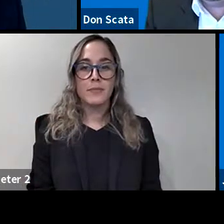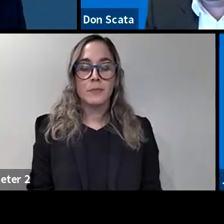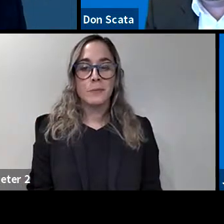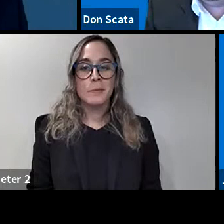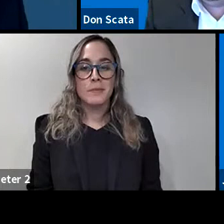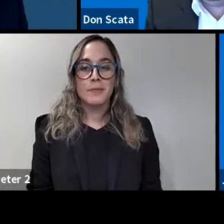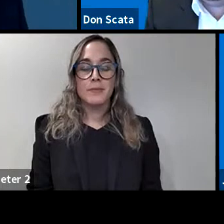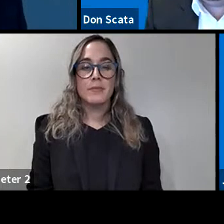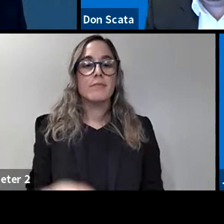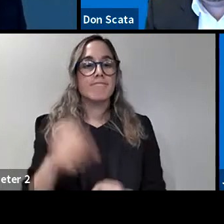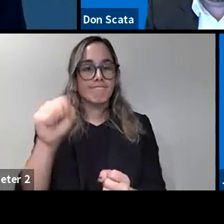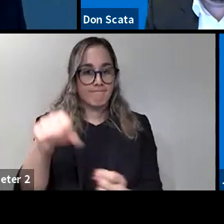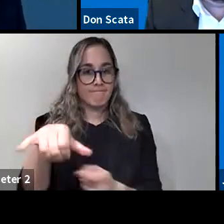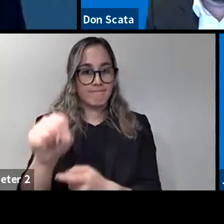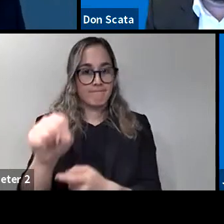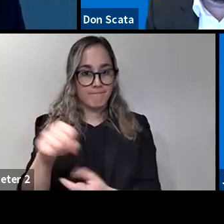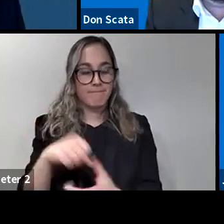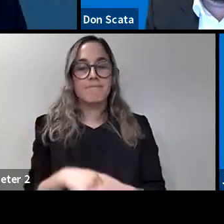Shorter answer is yes.